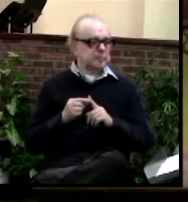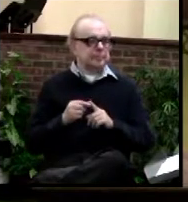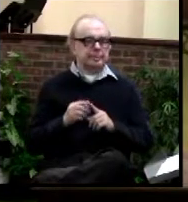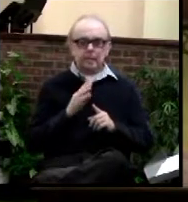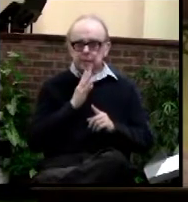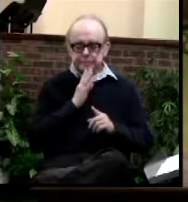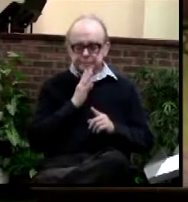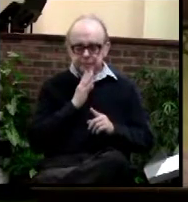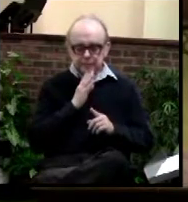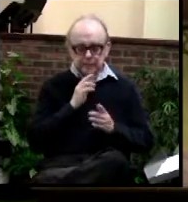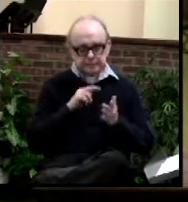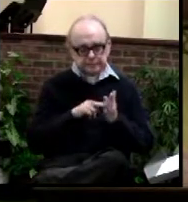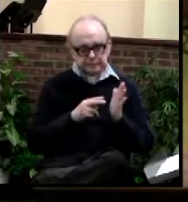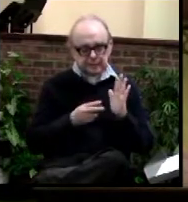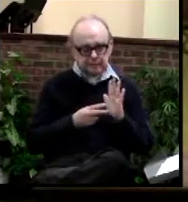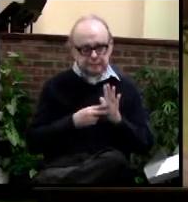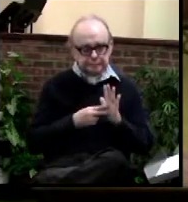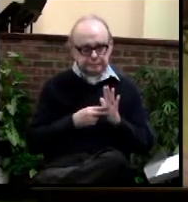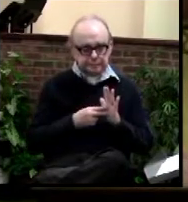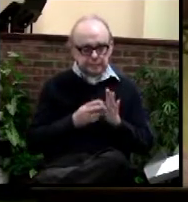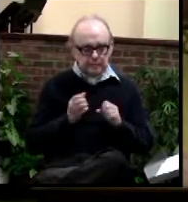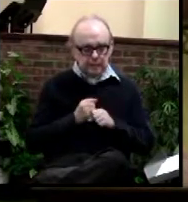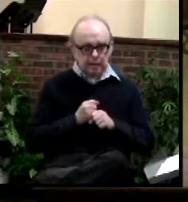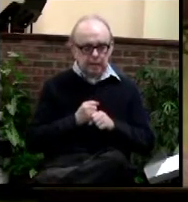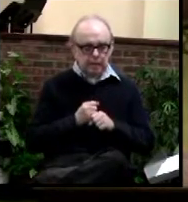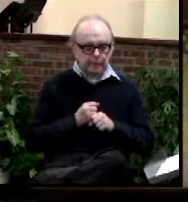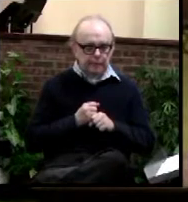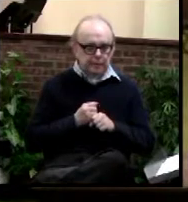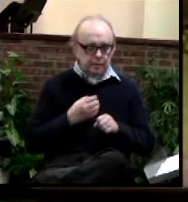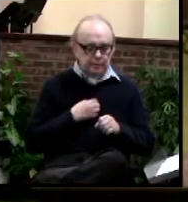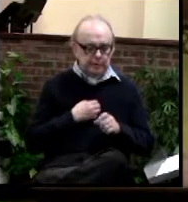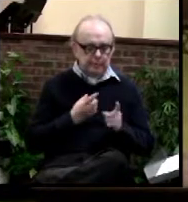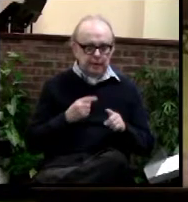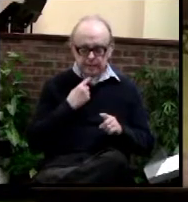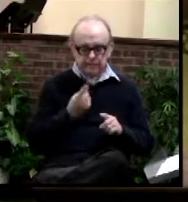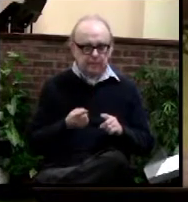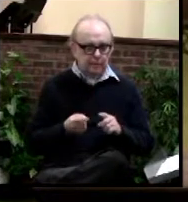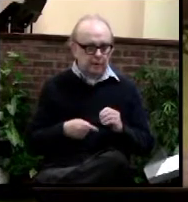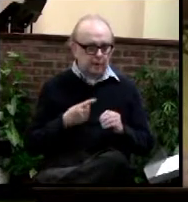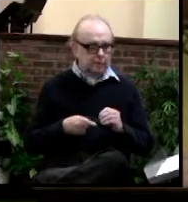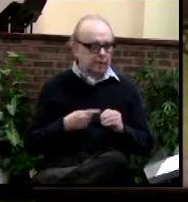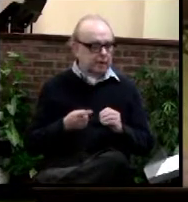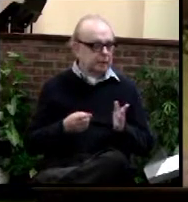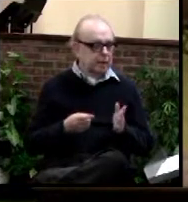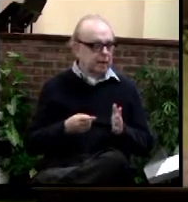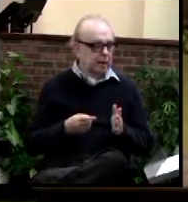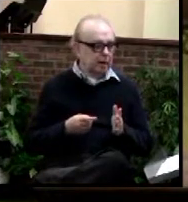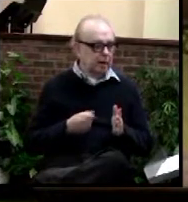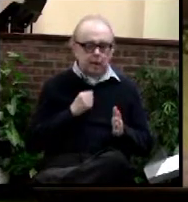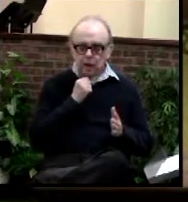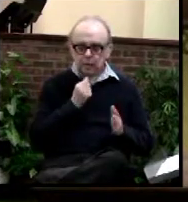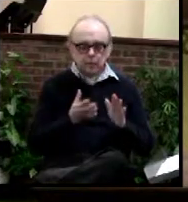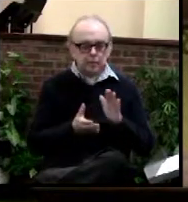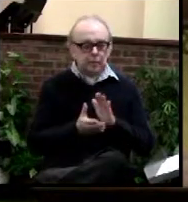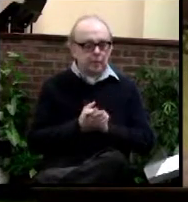about, and I know that I get a lot of heat when I say this, but he's also talking about, don't marry somebody that's, if